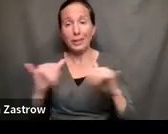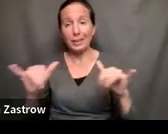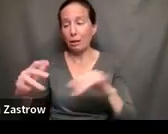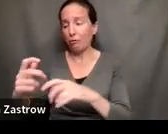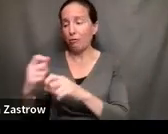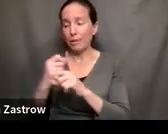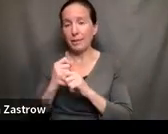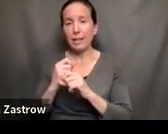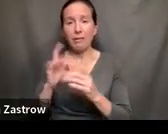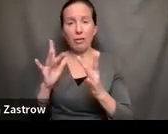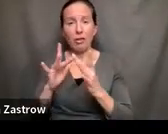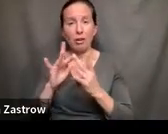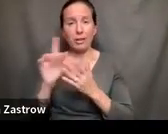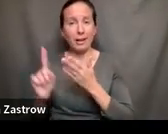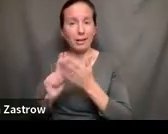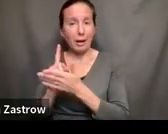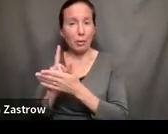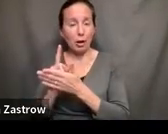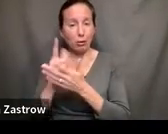So feel free.